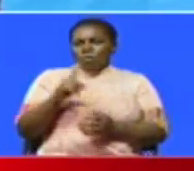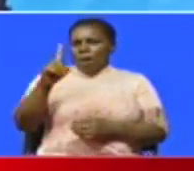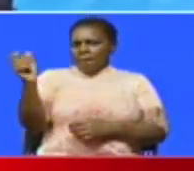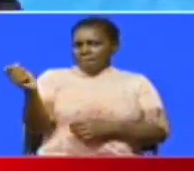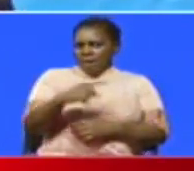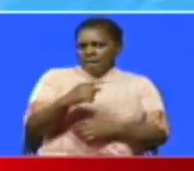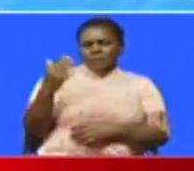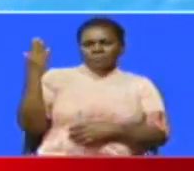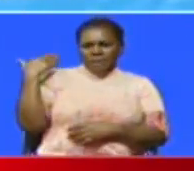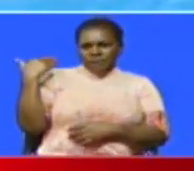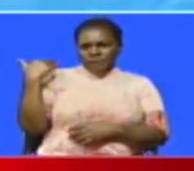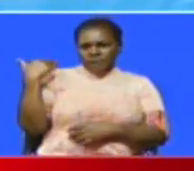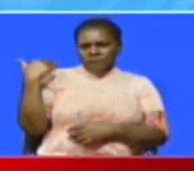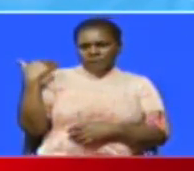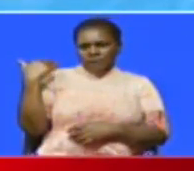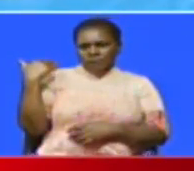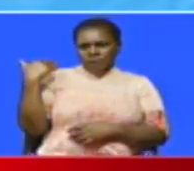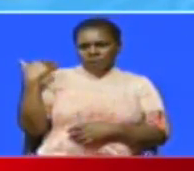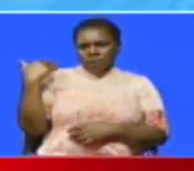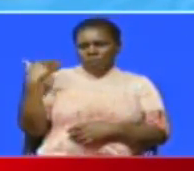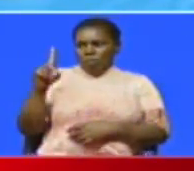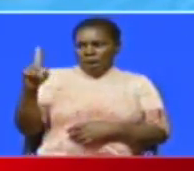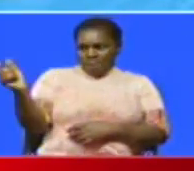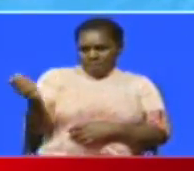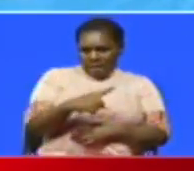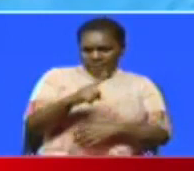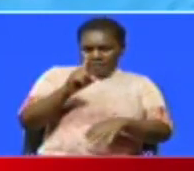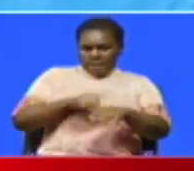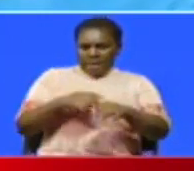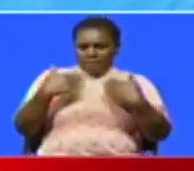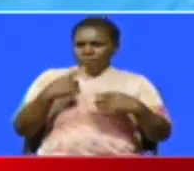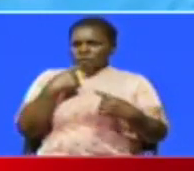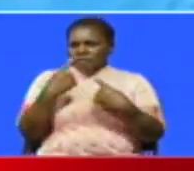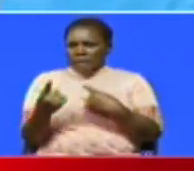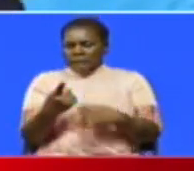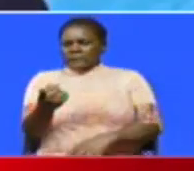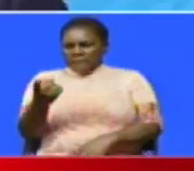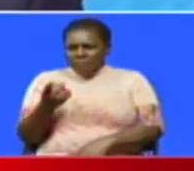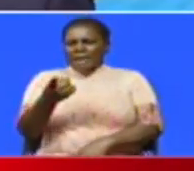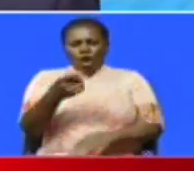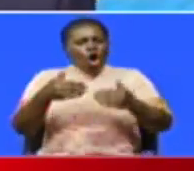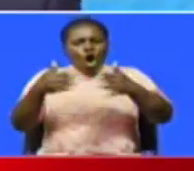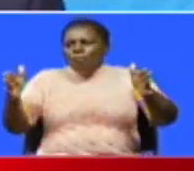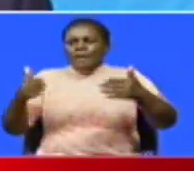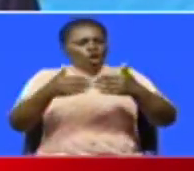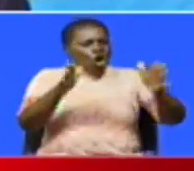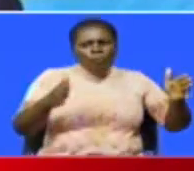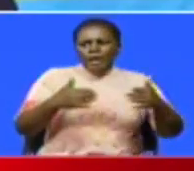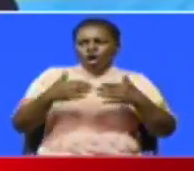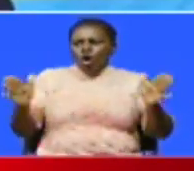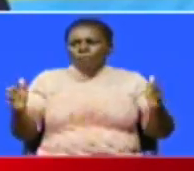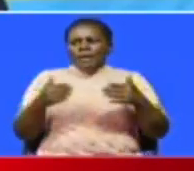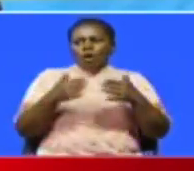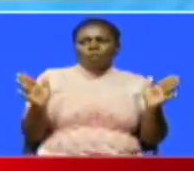ago, we took a month ago when people are saying, Kenyans were demanding that we open the